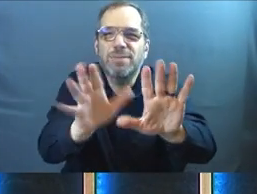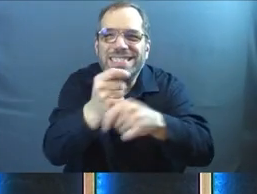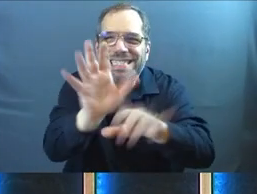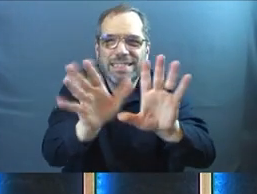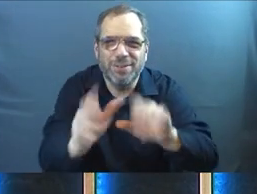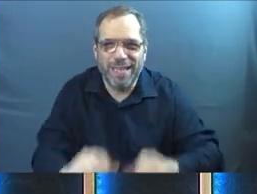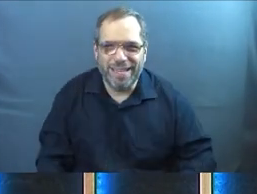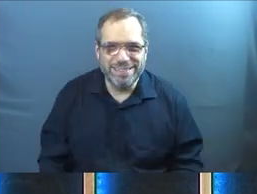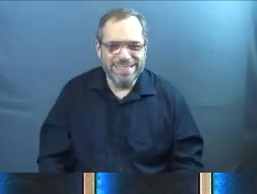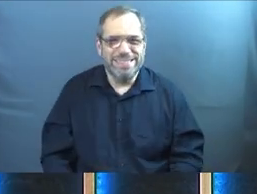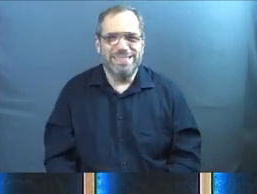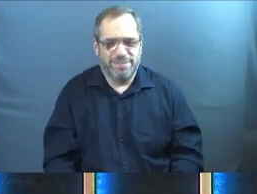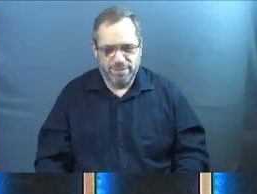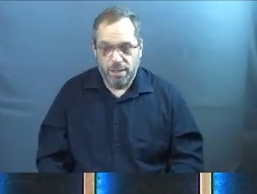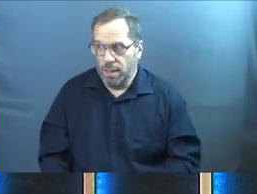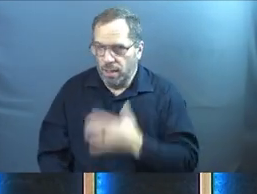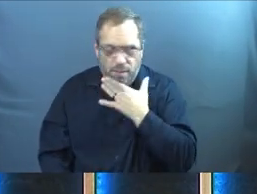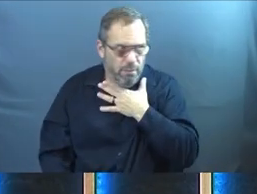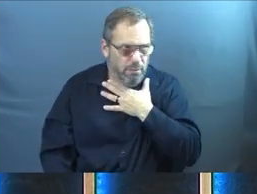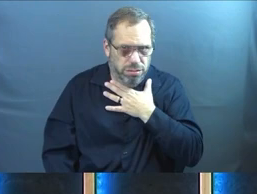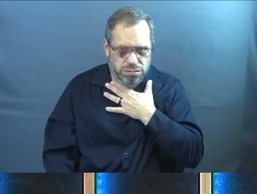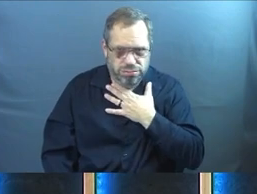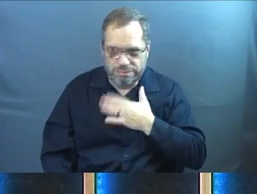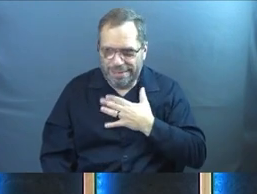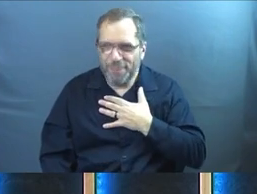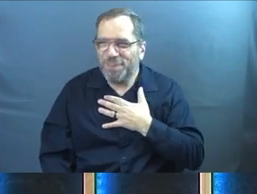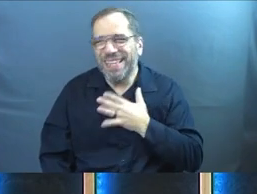Jokes. Okay. Whew.